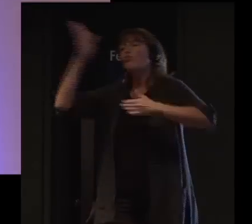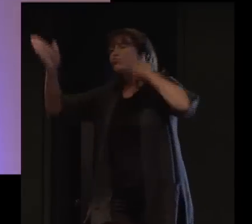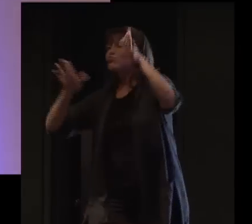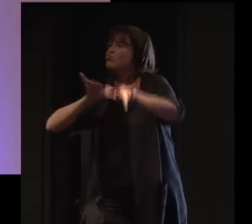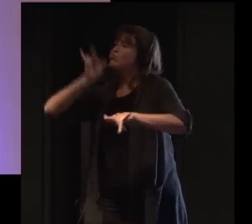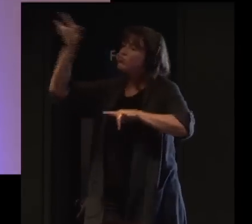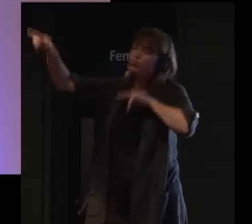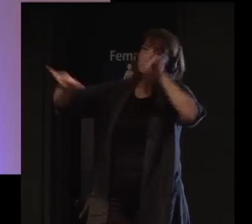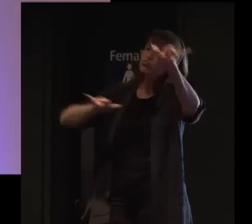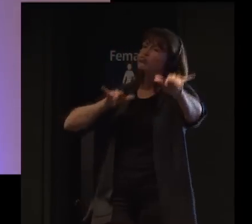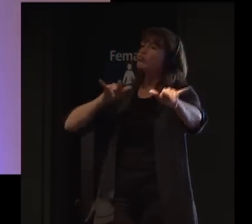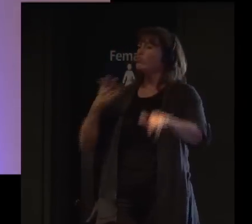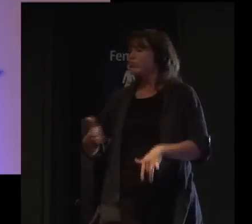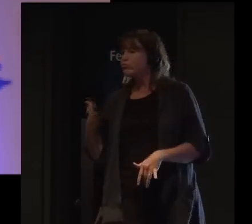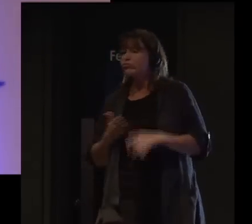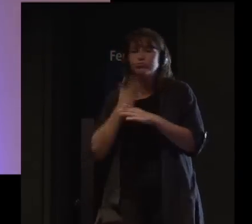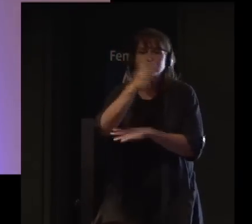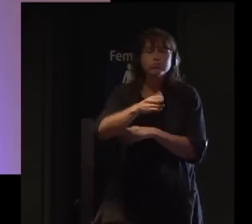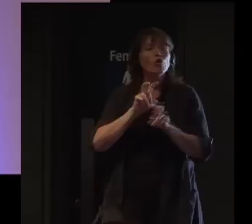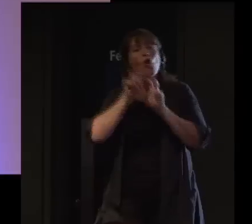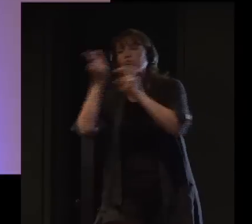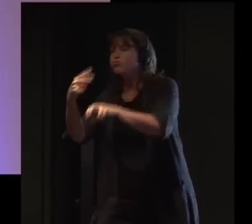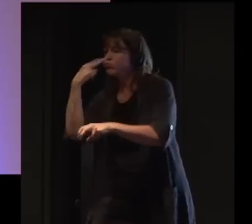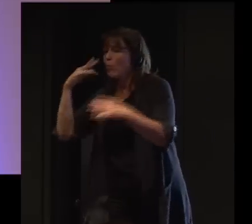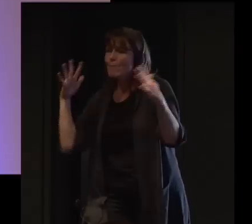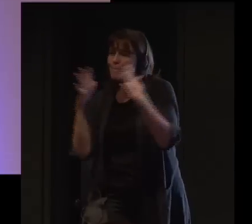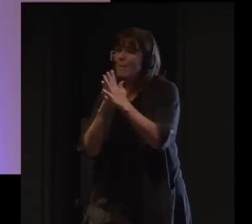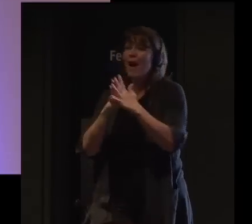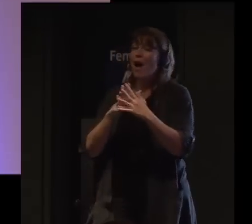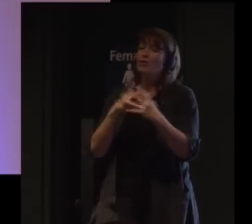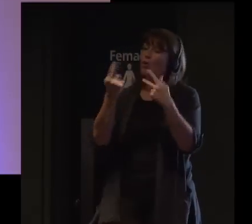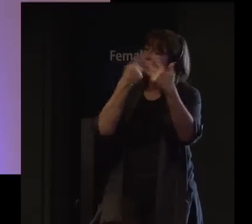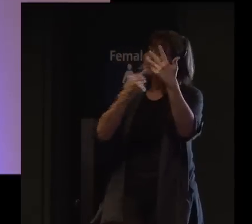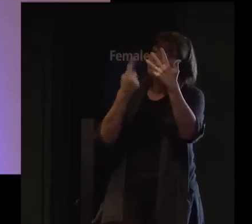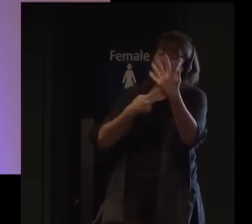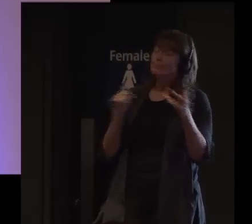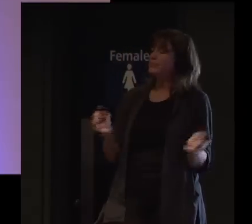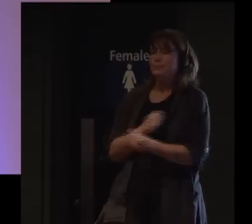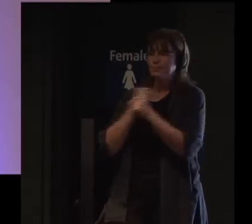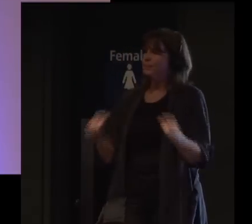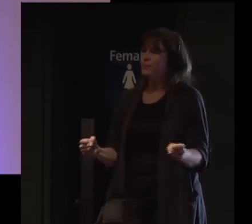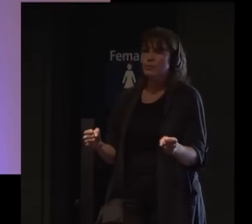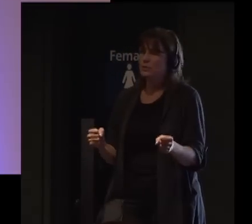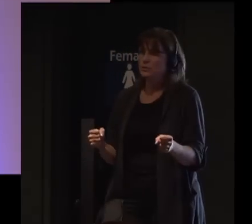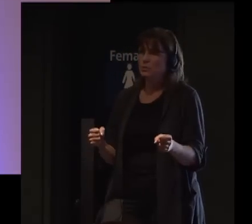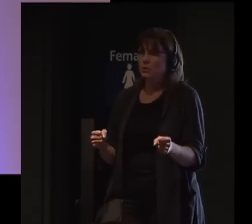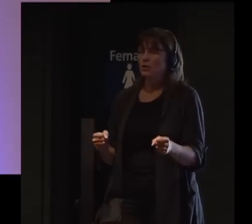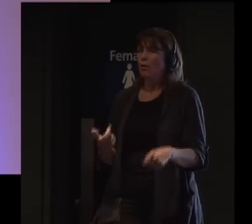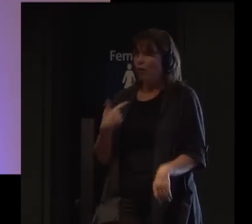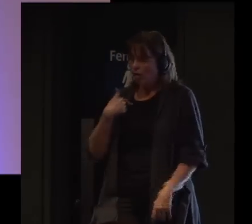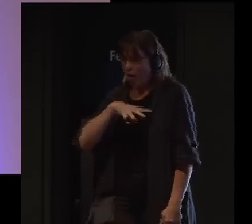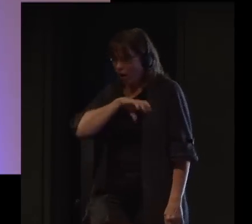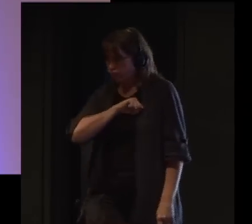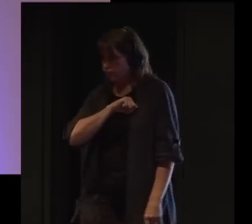an excursion, attending match. And this is the situation is very, I was